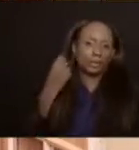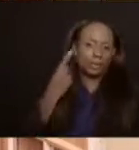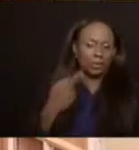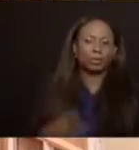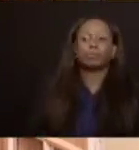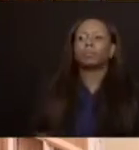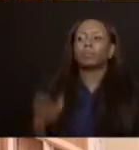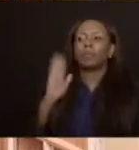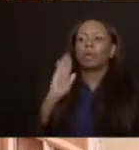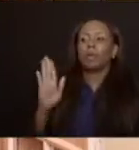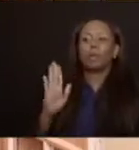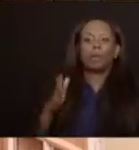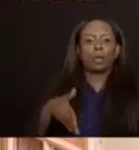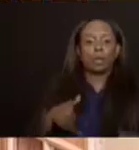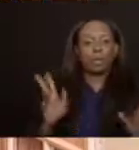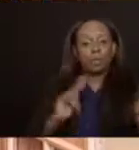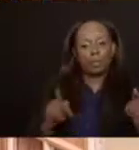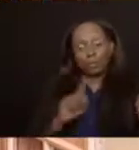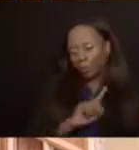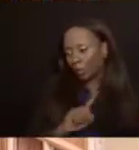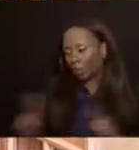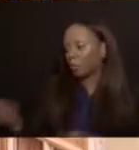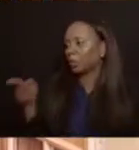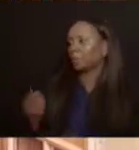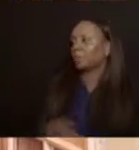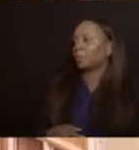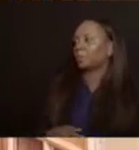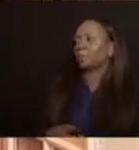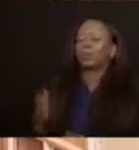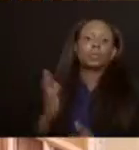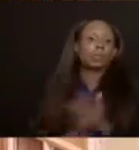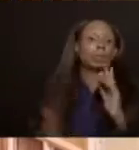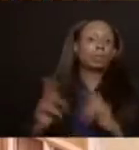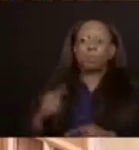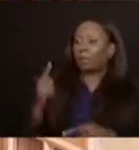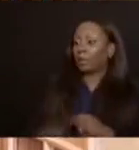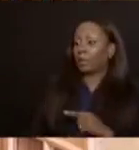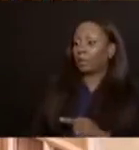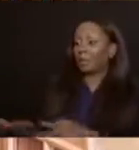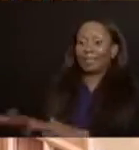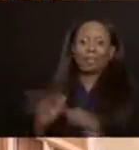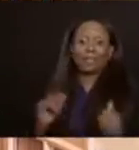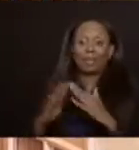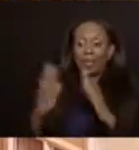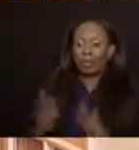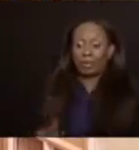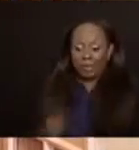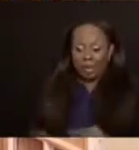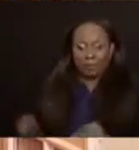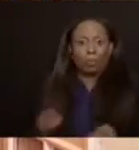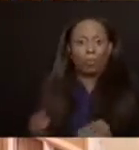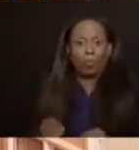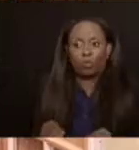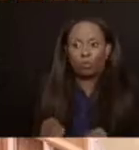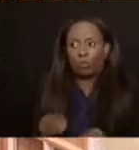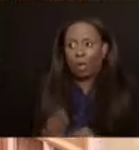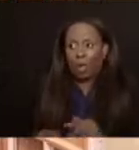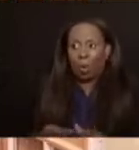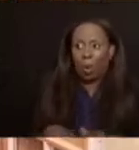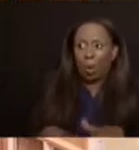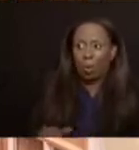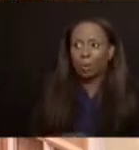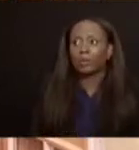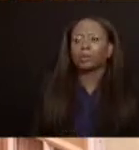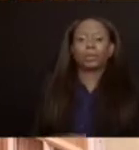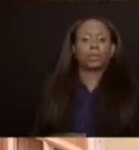going to send people to you. There are others who cannot come because they can't move for whatever reason. We get that. We're going to send people for